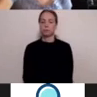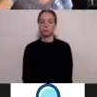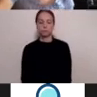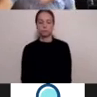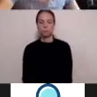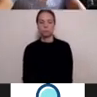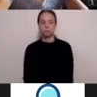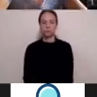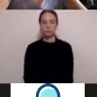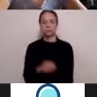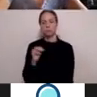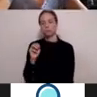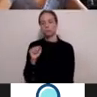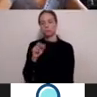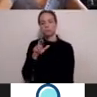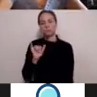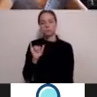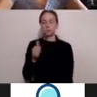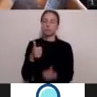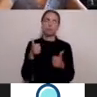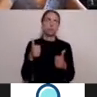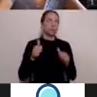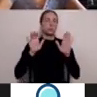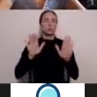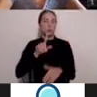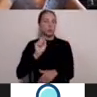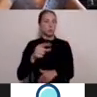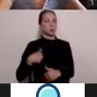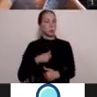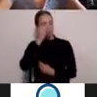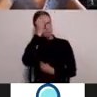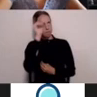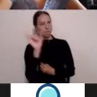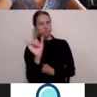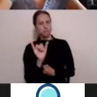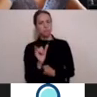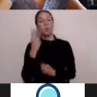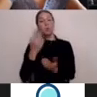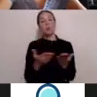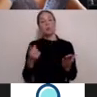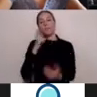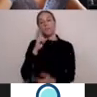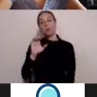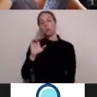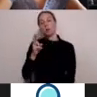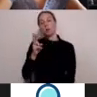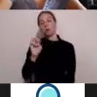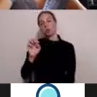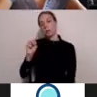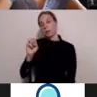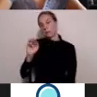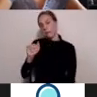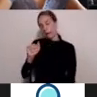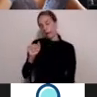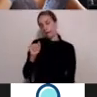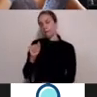That is a great question, and we're thinking about that as well. So one of the things for Cure SMA that has come out of this is that we've